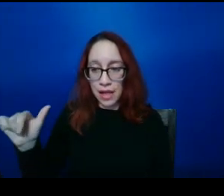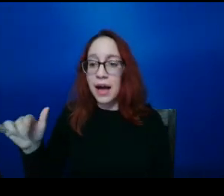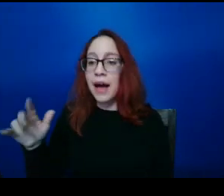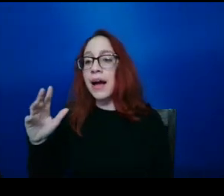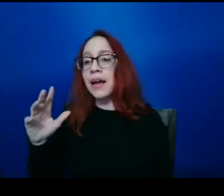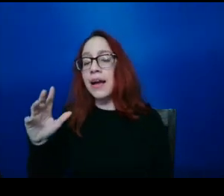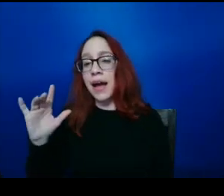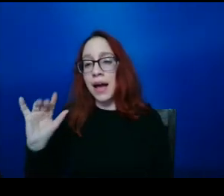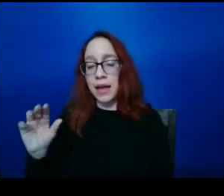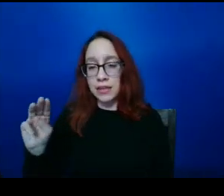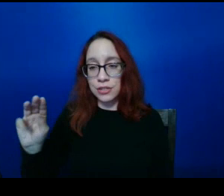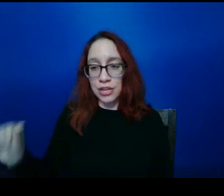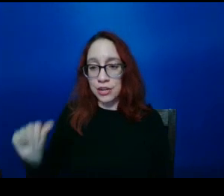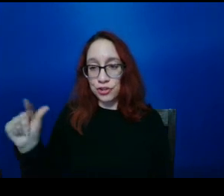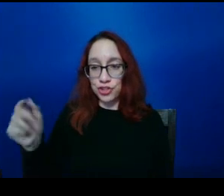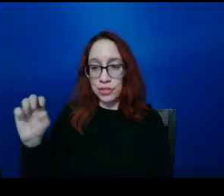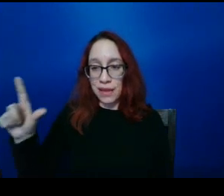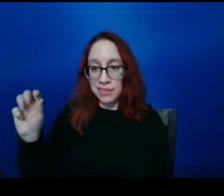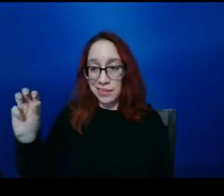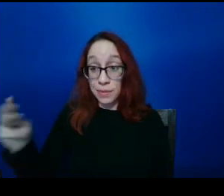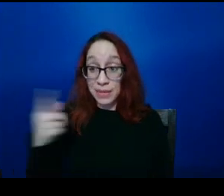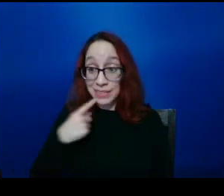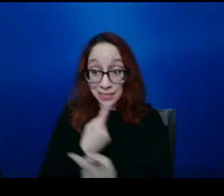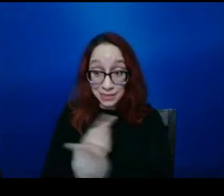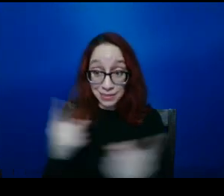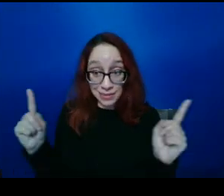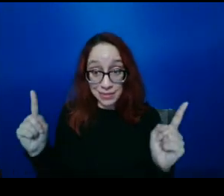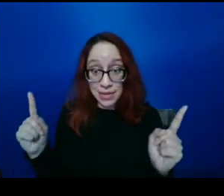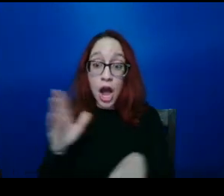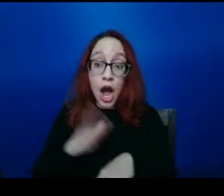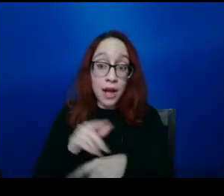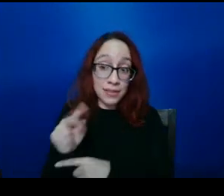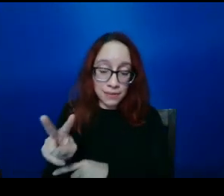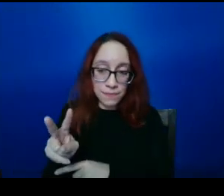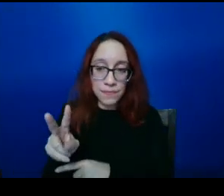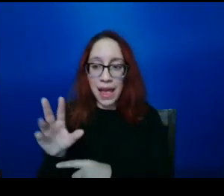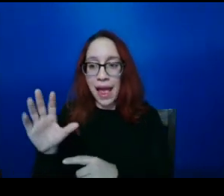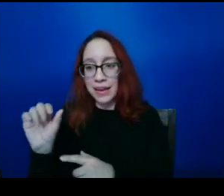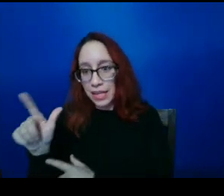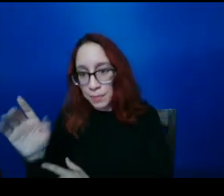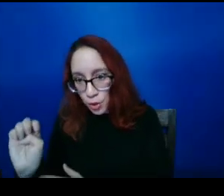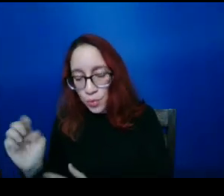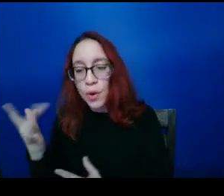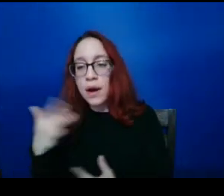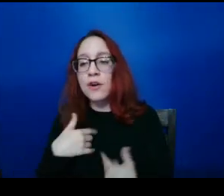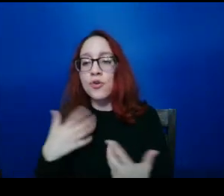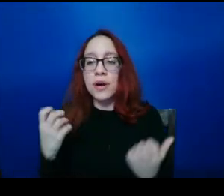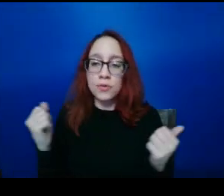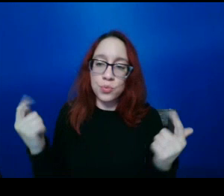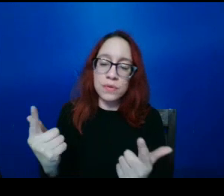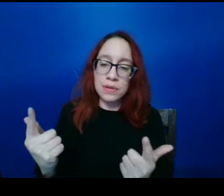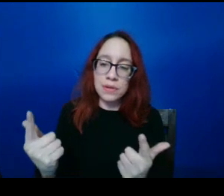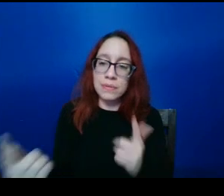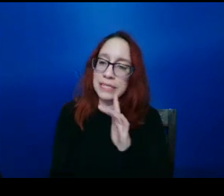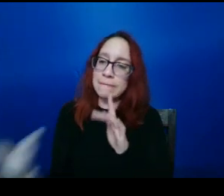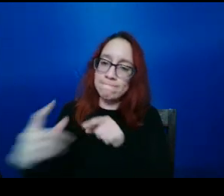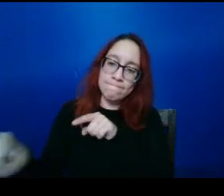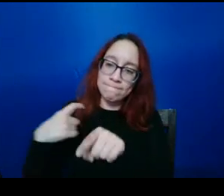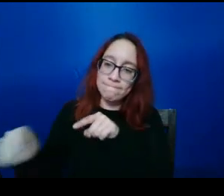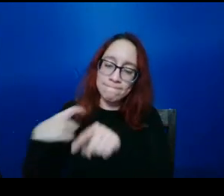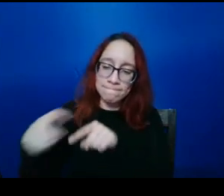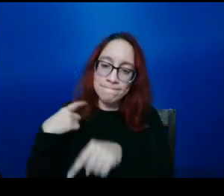ernmignoli@gmail.com. And the reason I say that out loud and on television and cable is because I want everybody to keep calling me, that